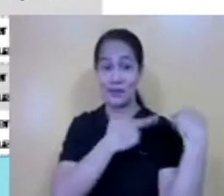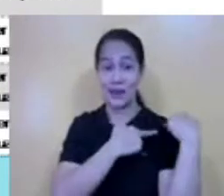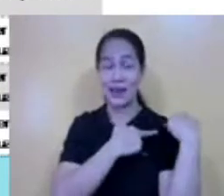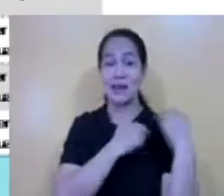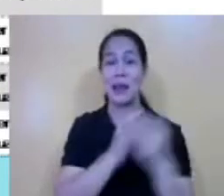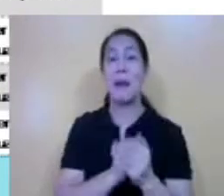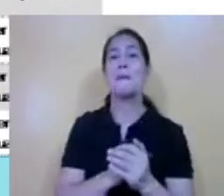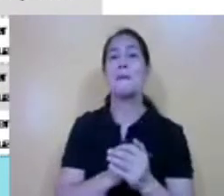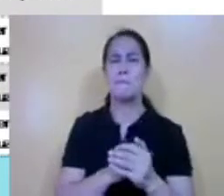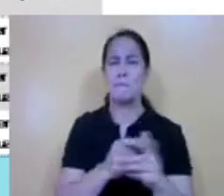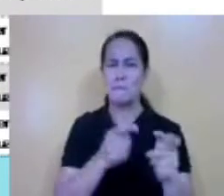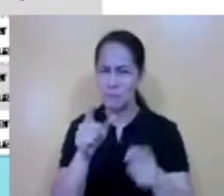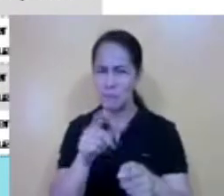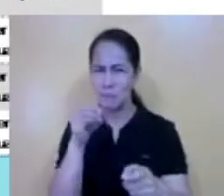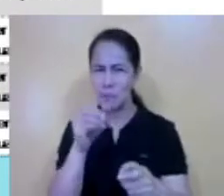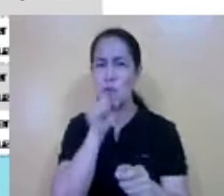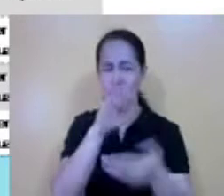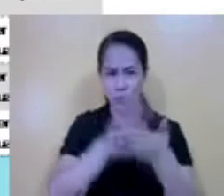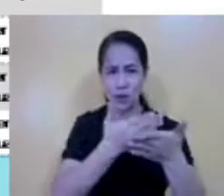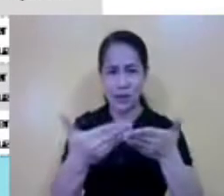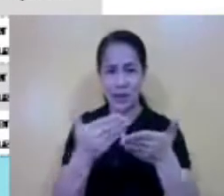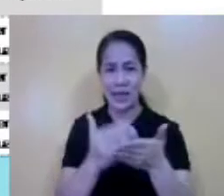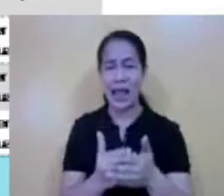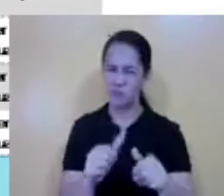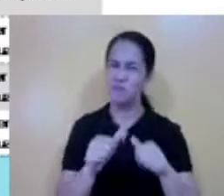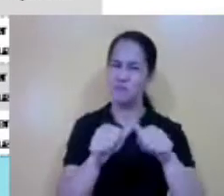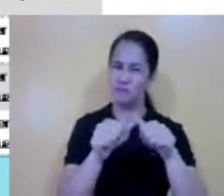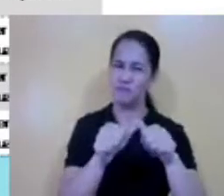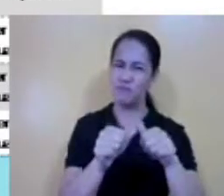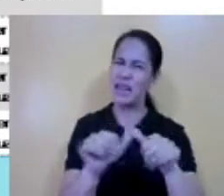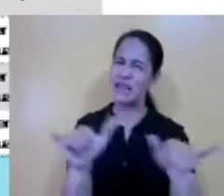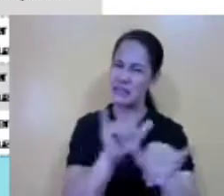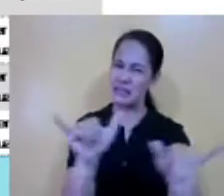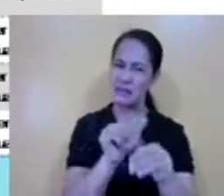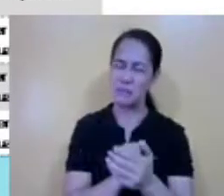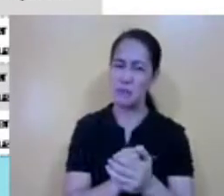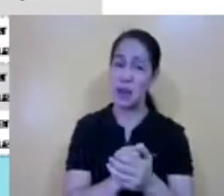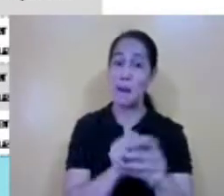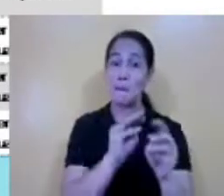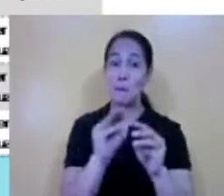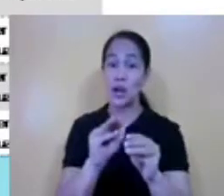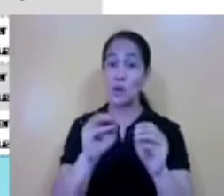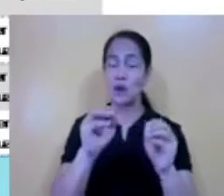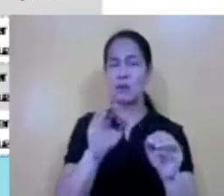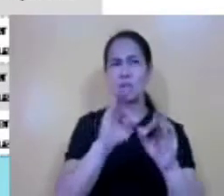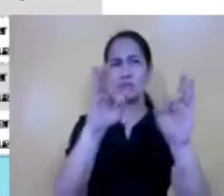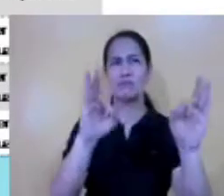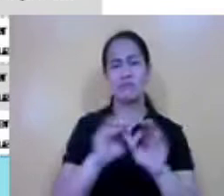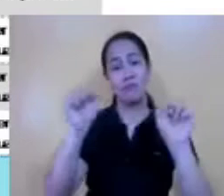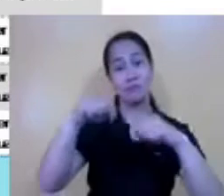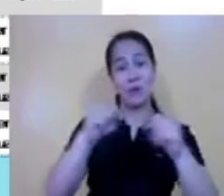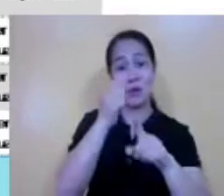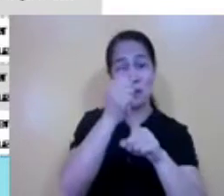So the old schedule has also been retained. The monitoring and coaching process will still go from August